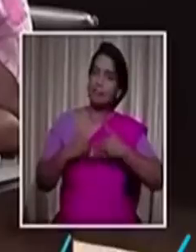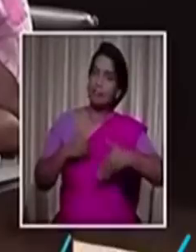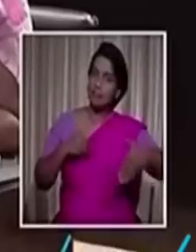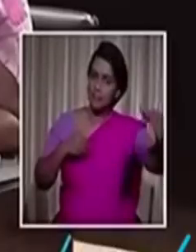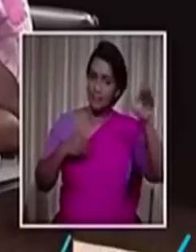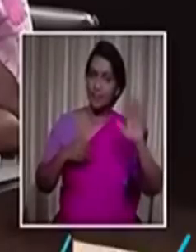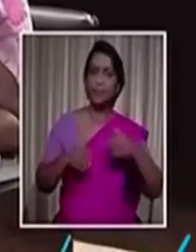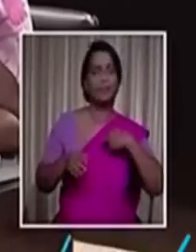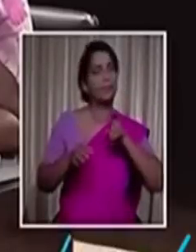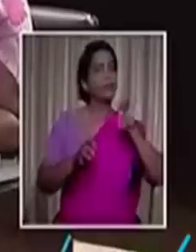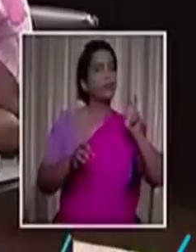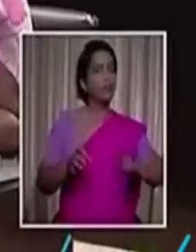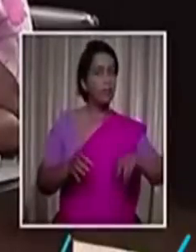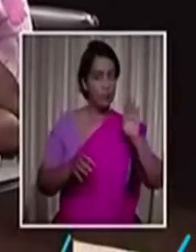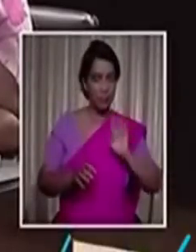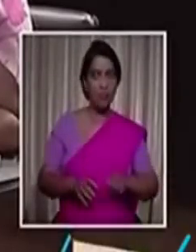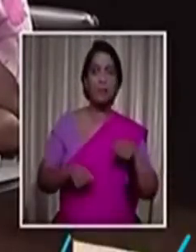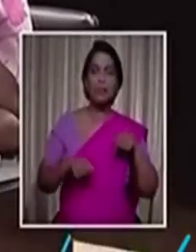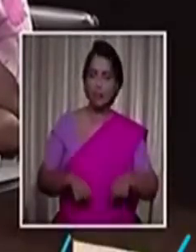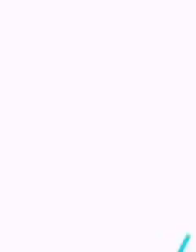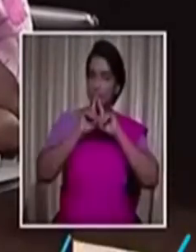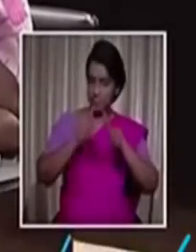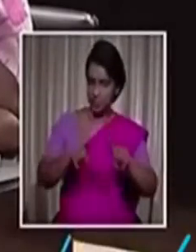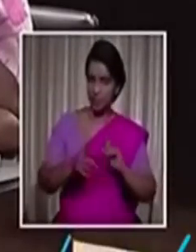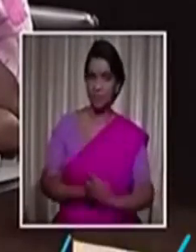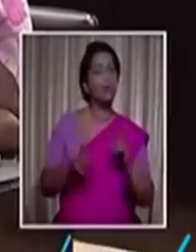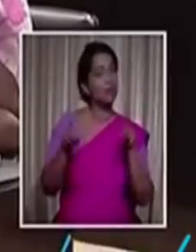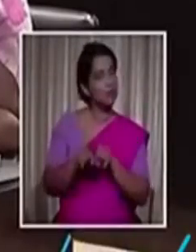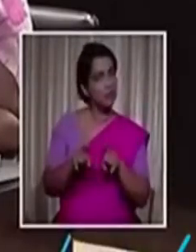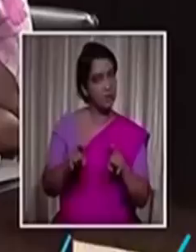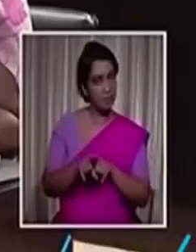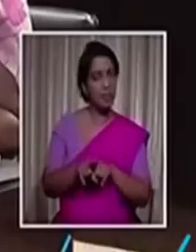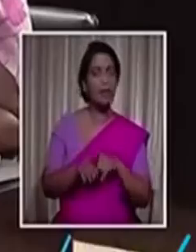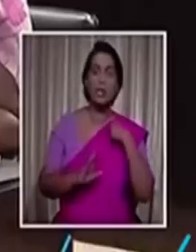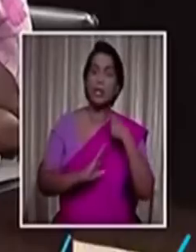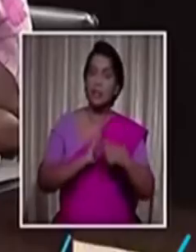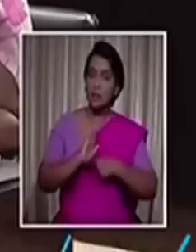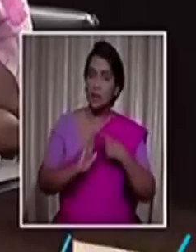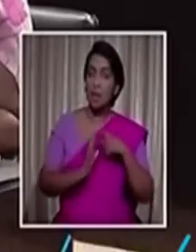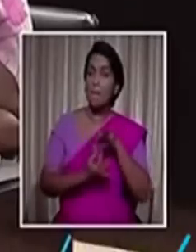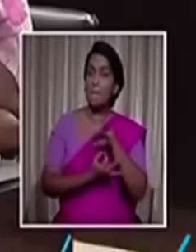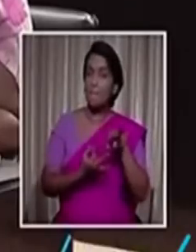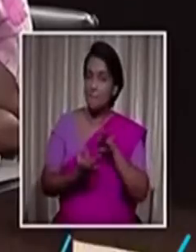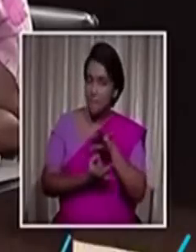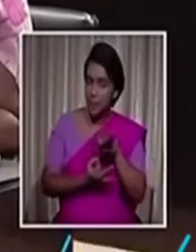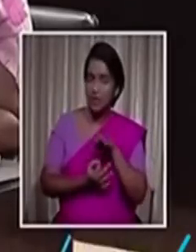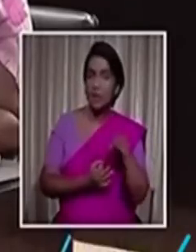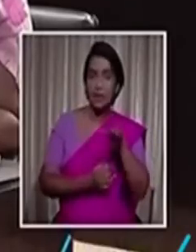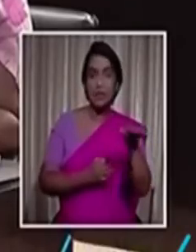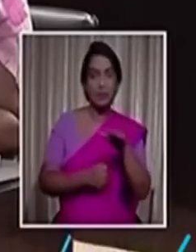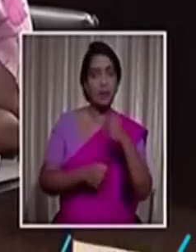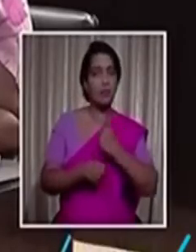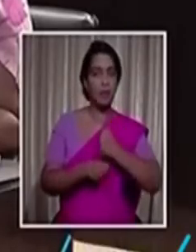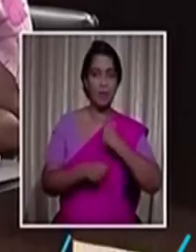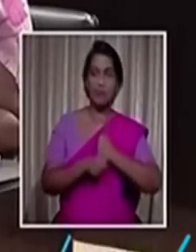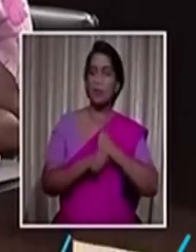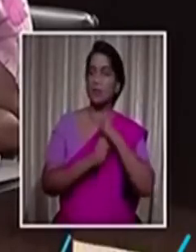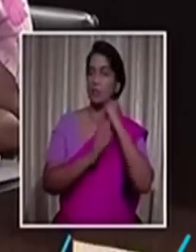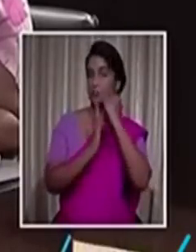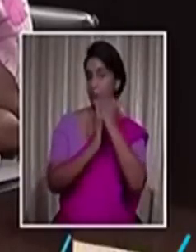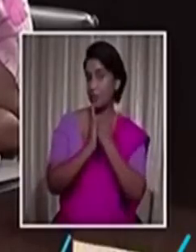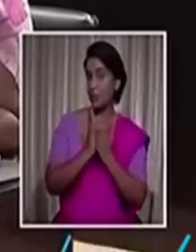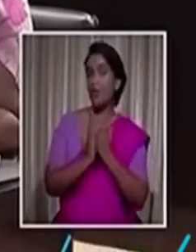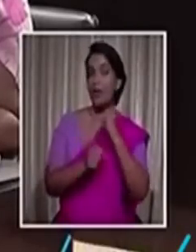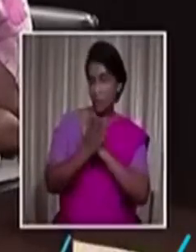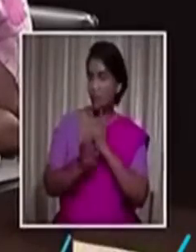the presidency of the Democratic Socialist Republic of Sri Lanka on the 14th of July 2022, according to Article 38(1) of